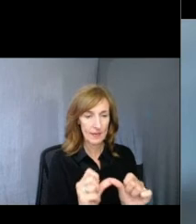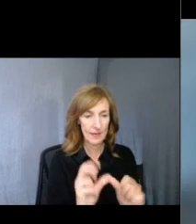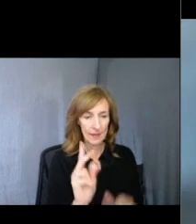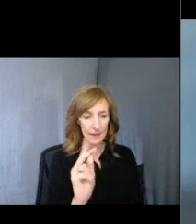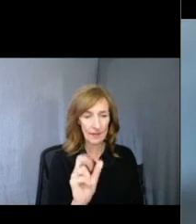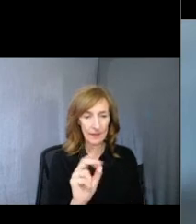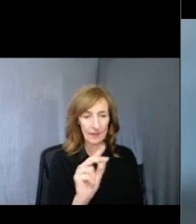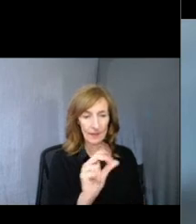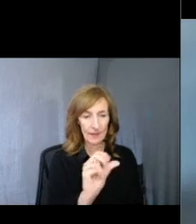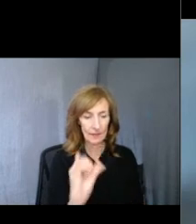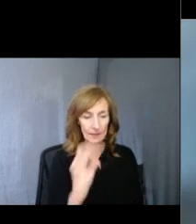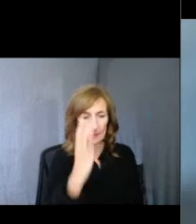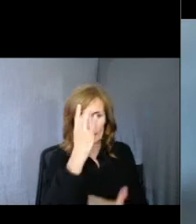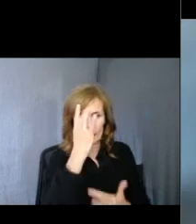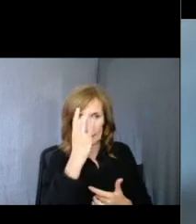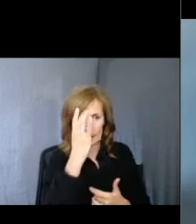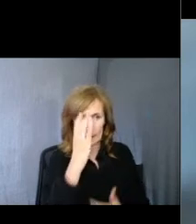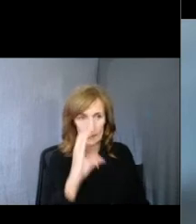on what stage of